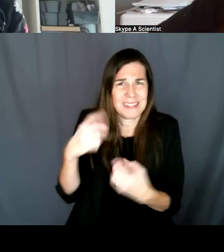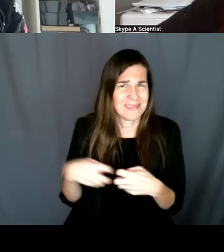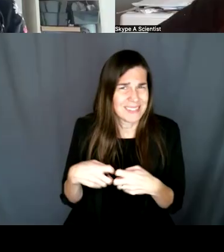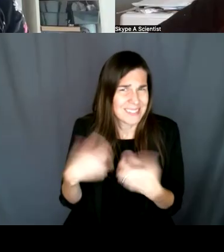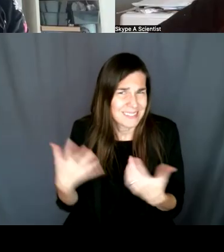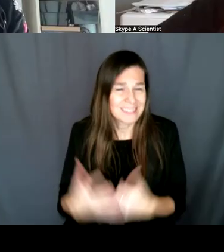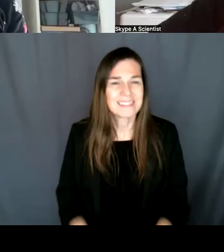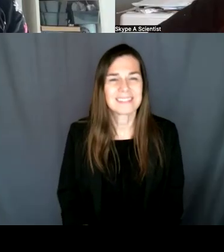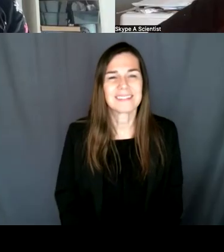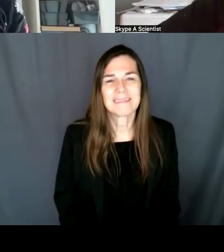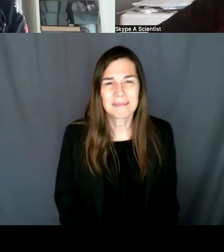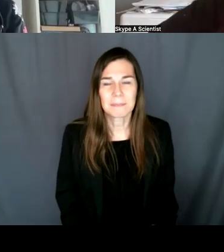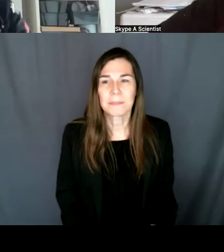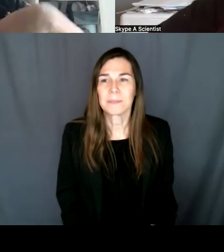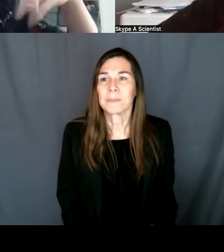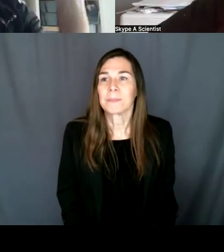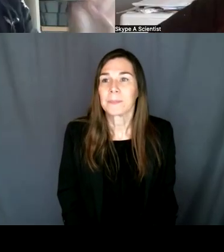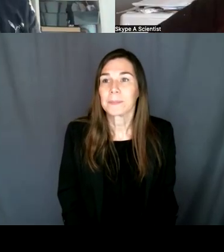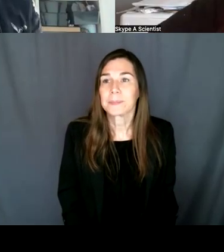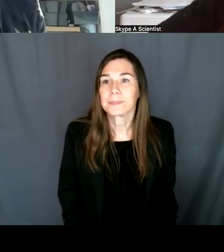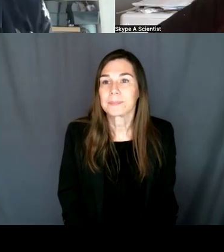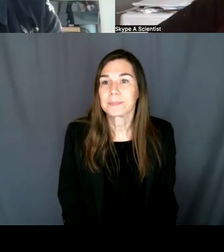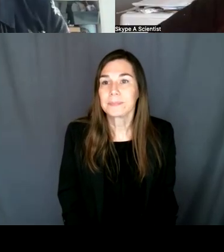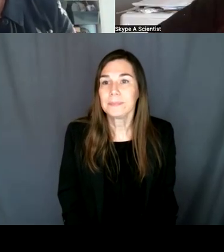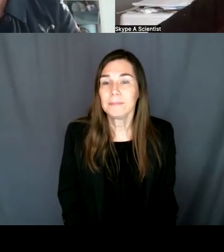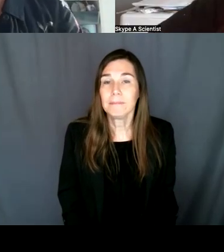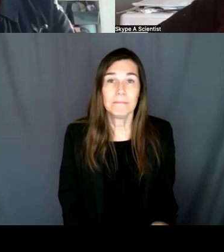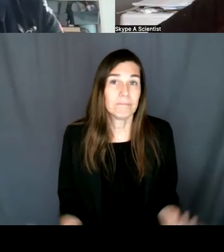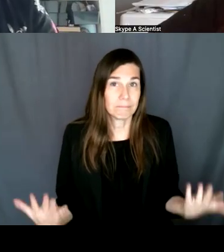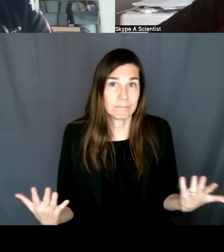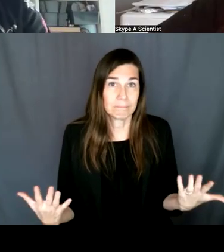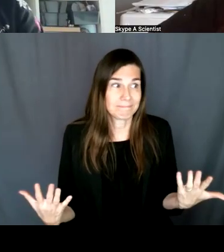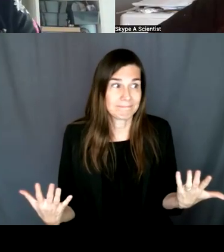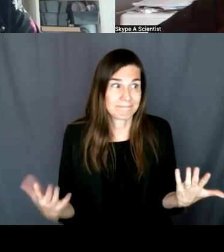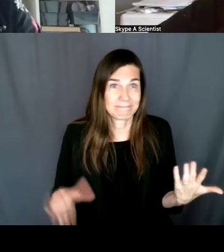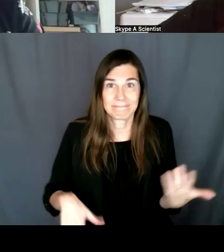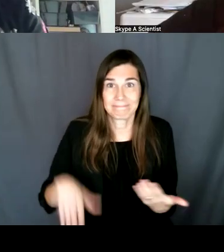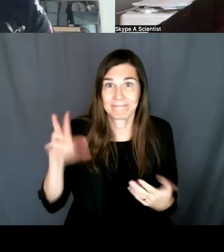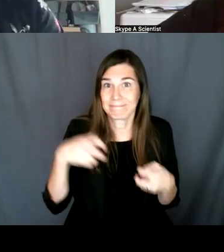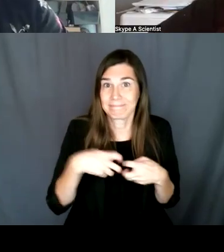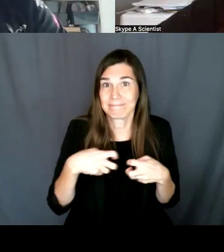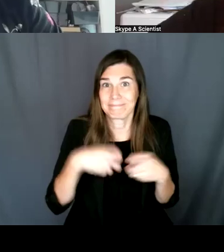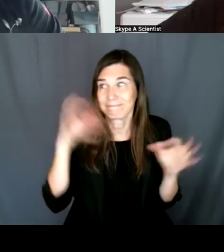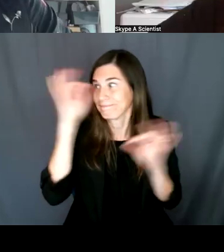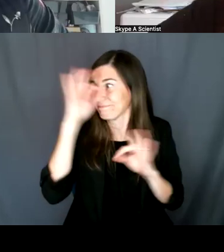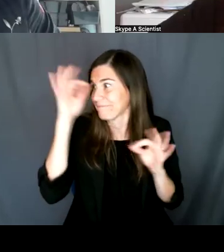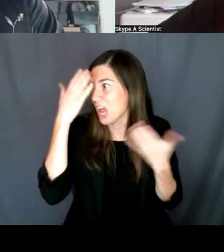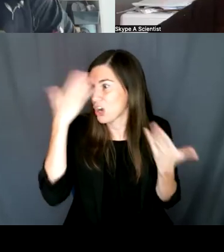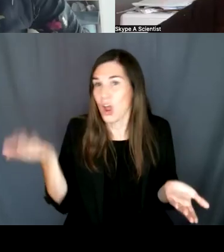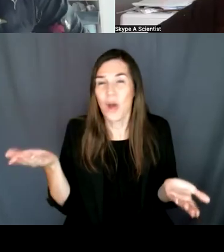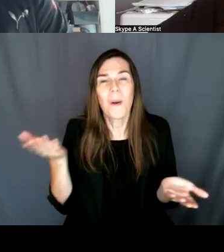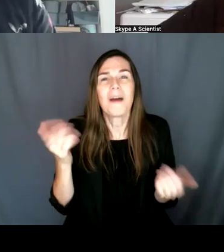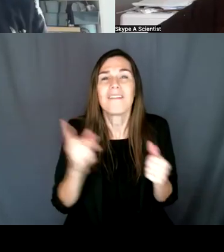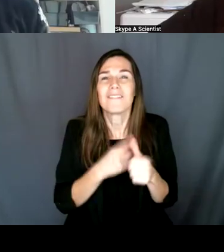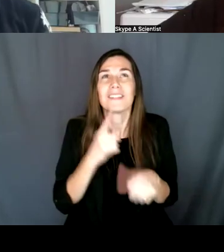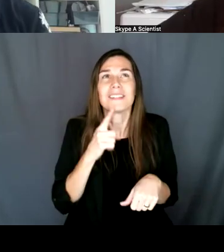I for a long time didn't have any idea what physics was. When I was the first time I remember being really interested